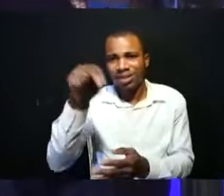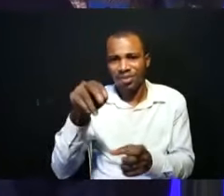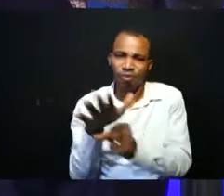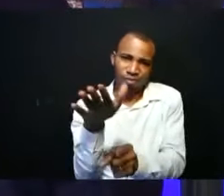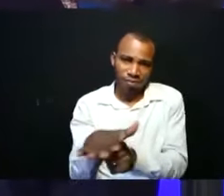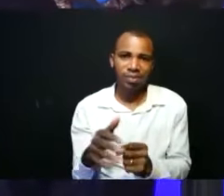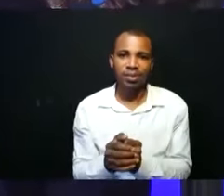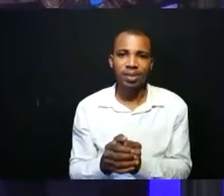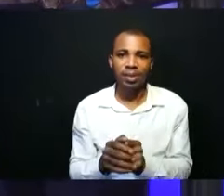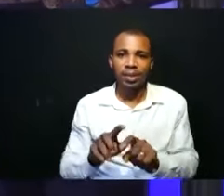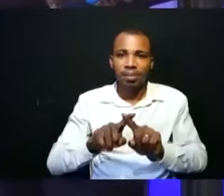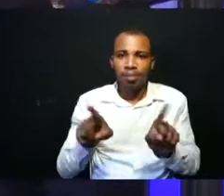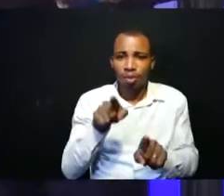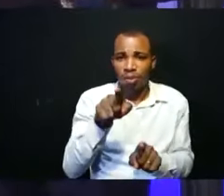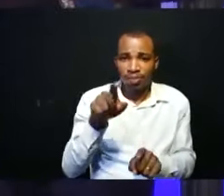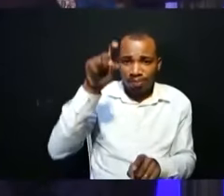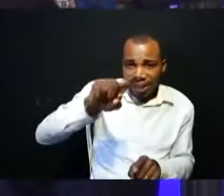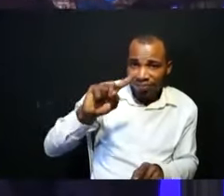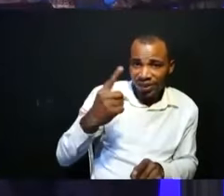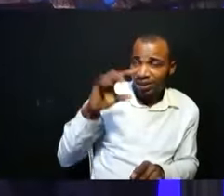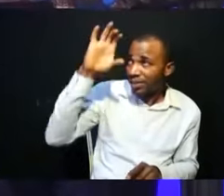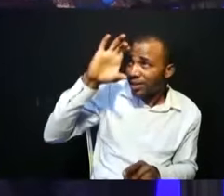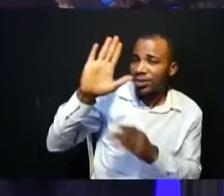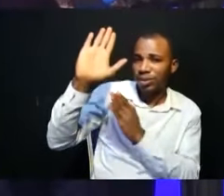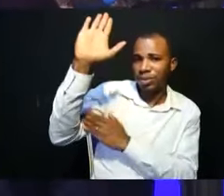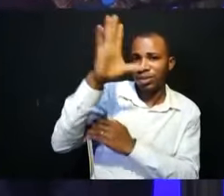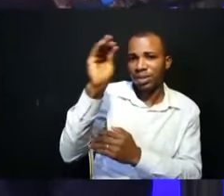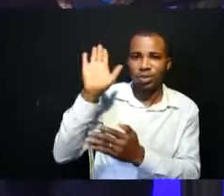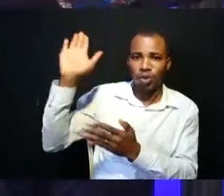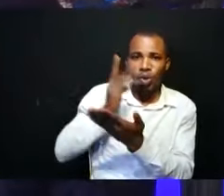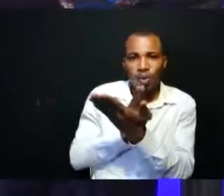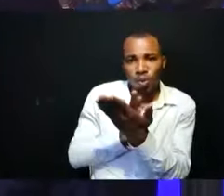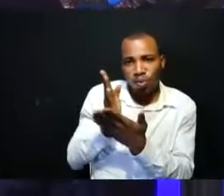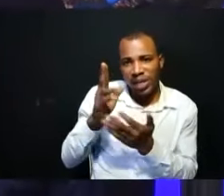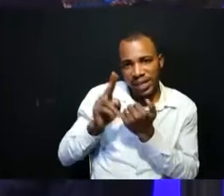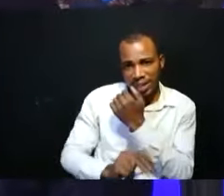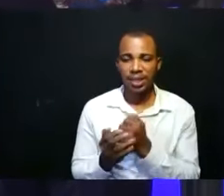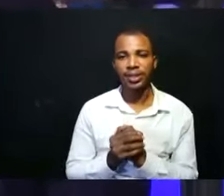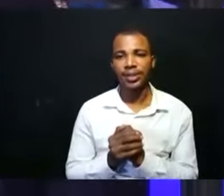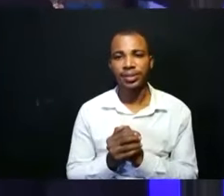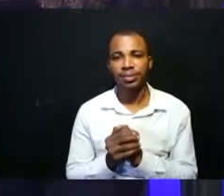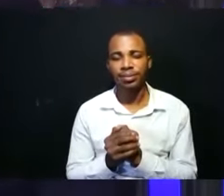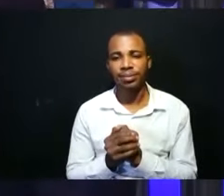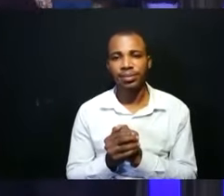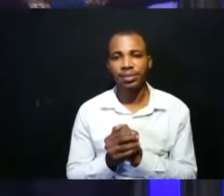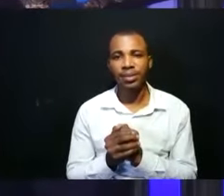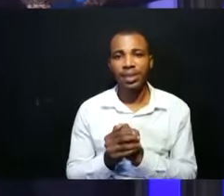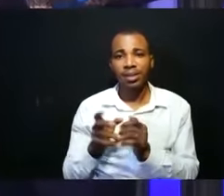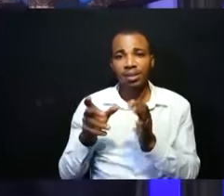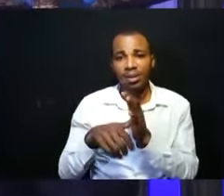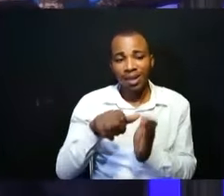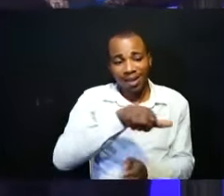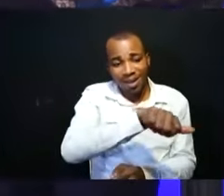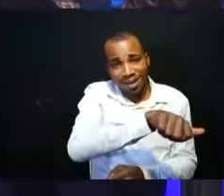them. But seek first his kingdom and his righteousness. And